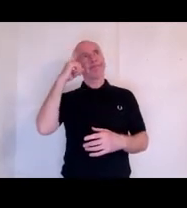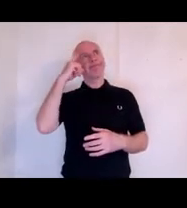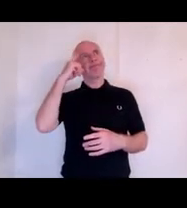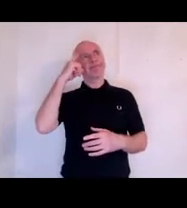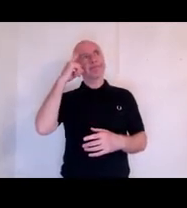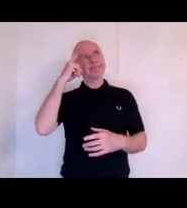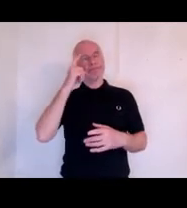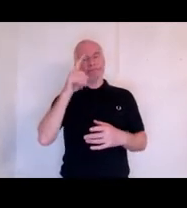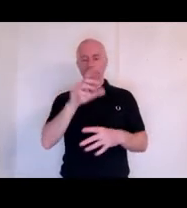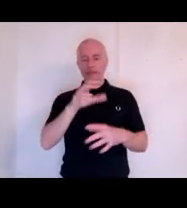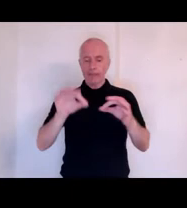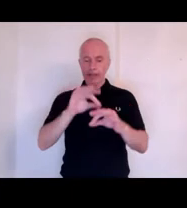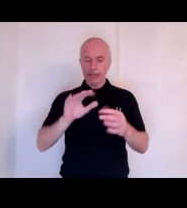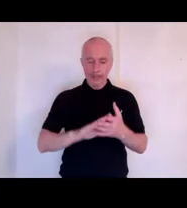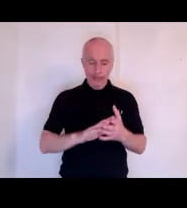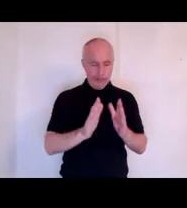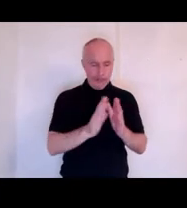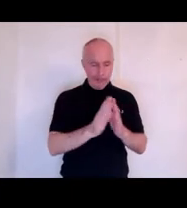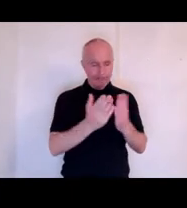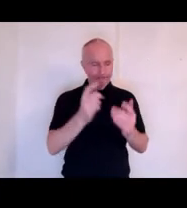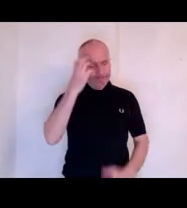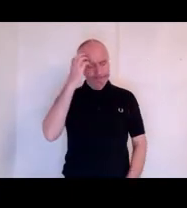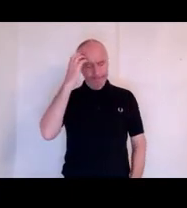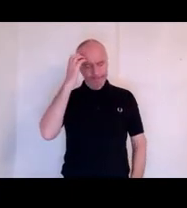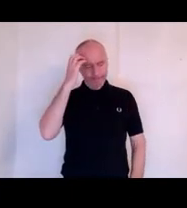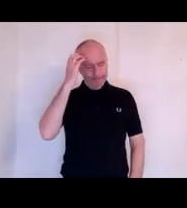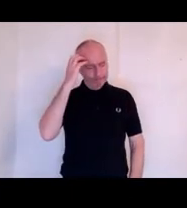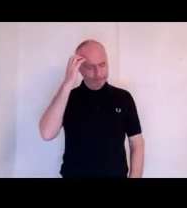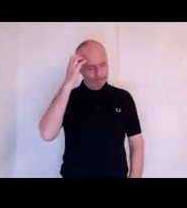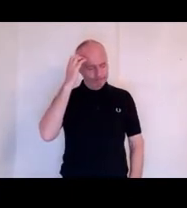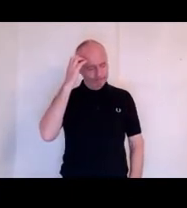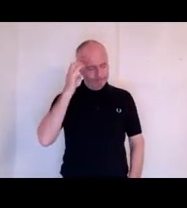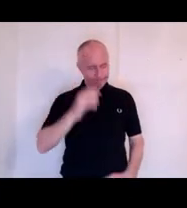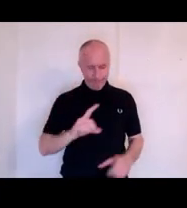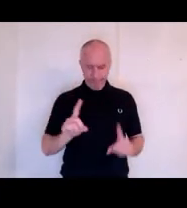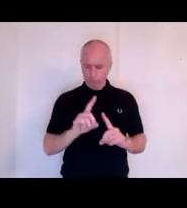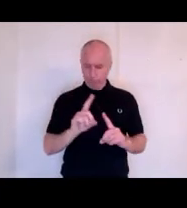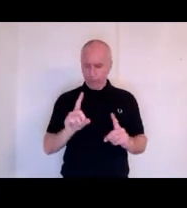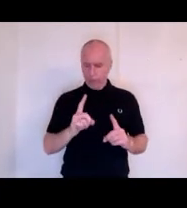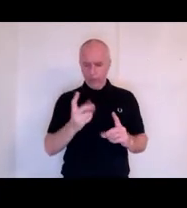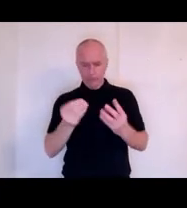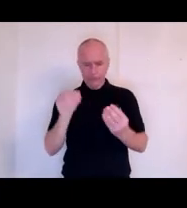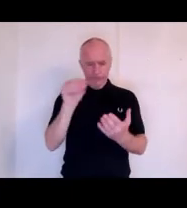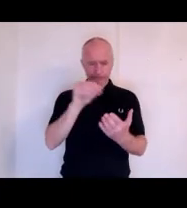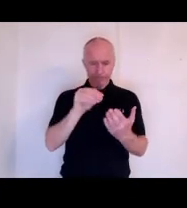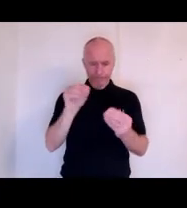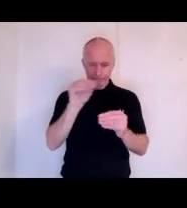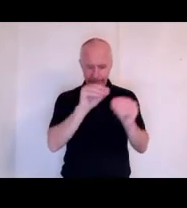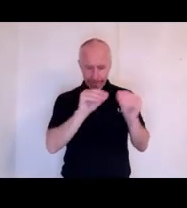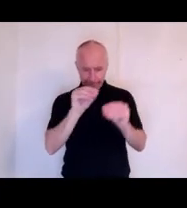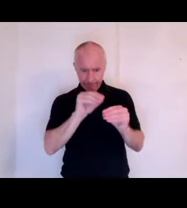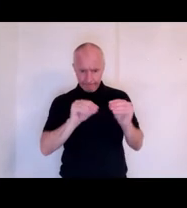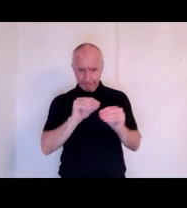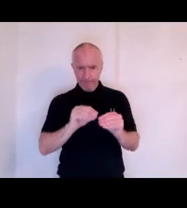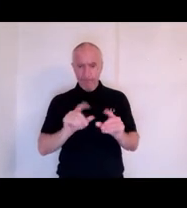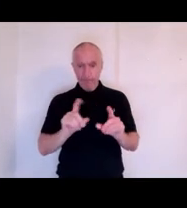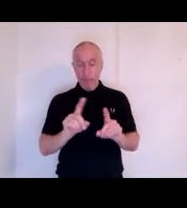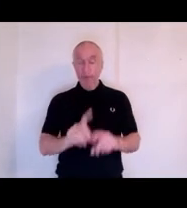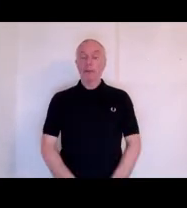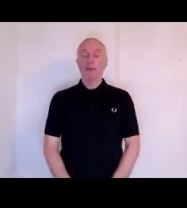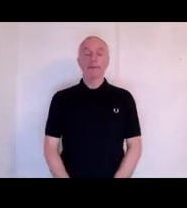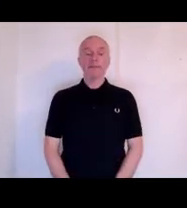source of scratching my head about anything. And I thought, well, what has been done Wikipedia? And the first